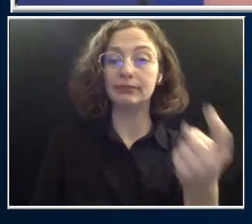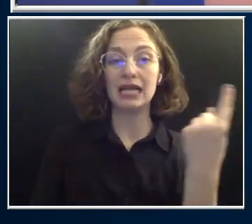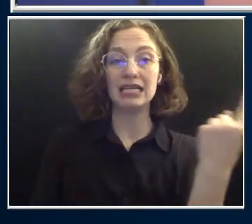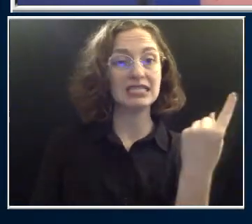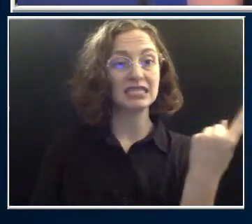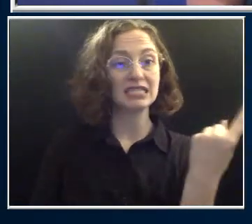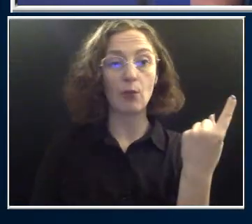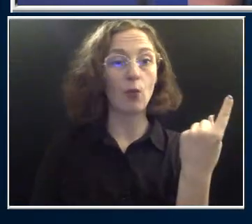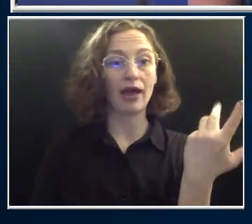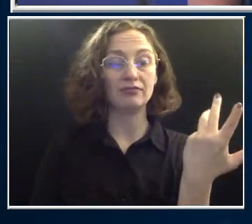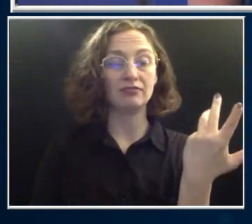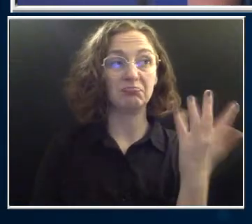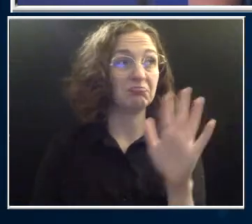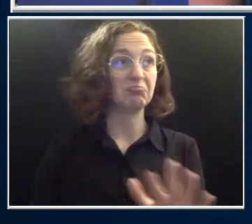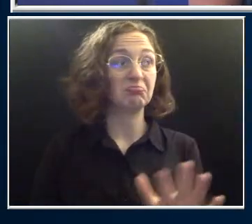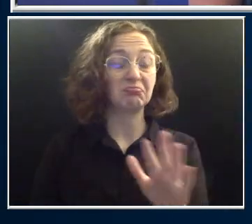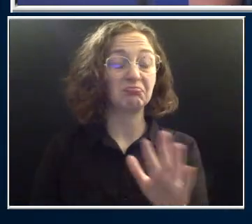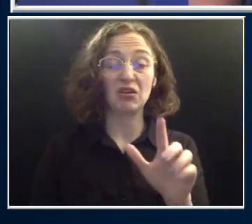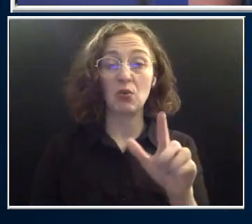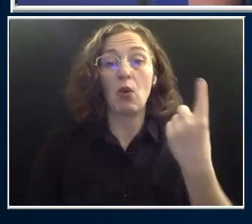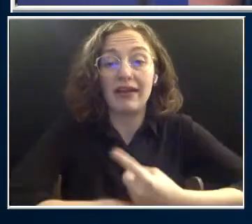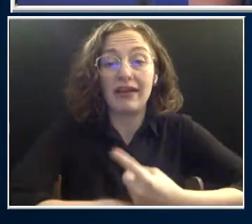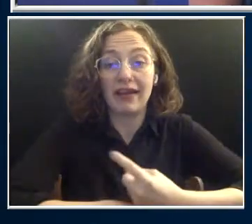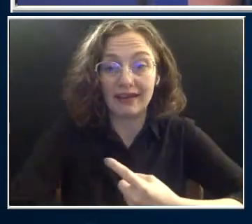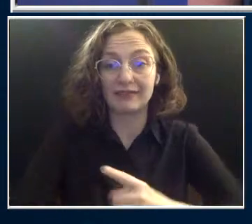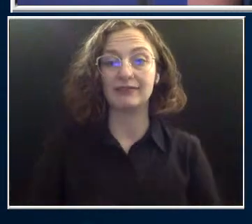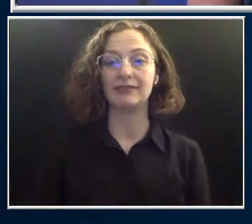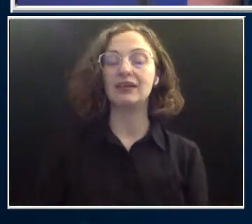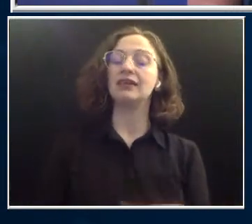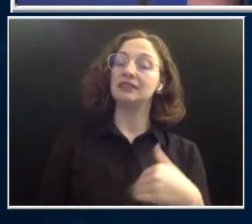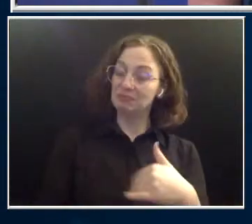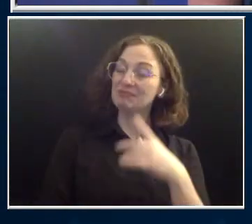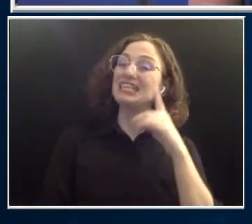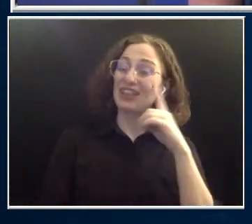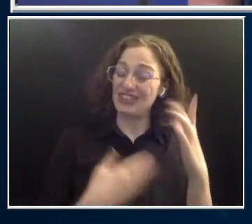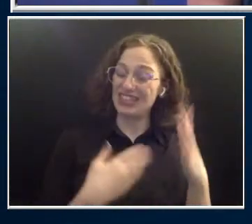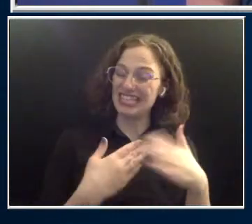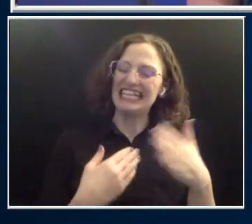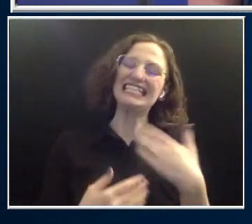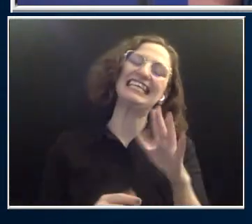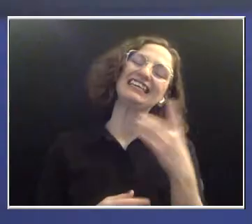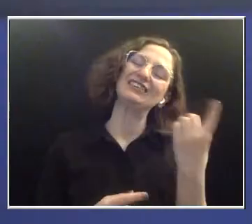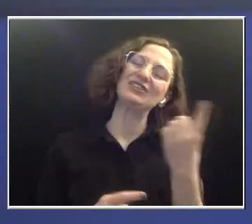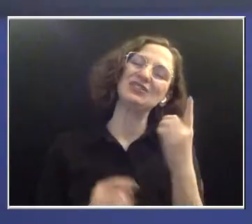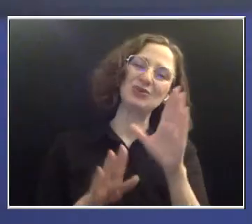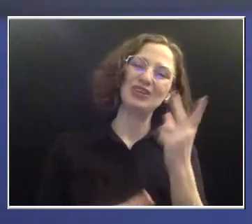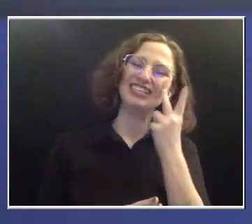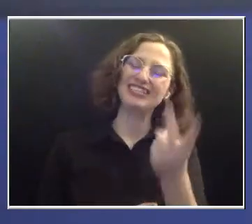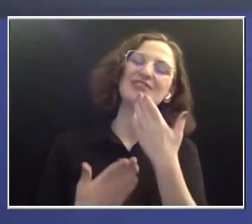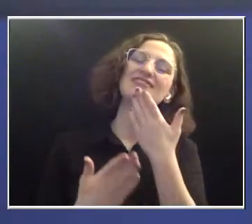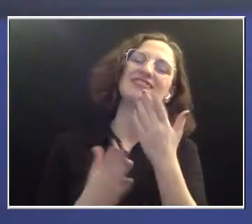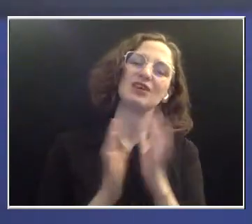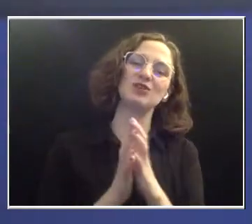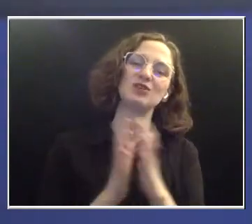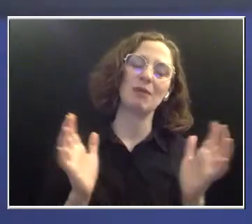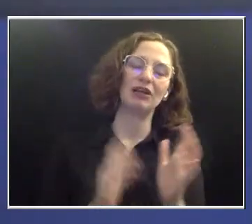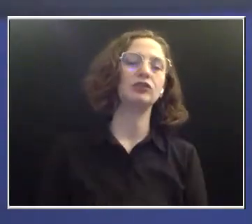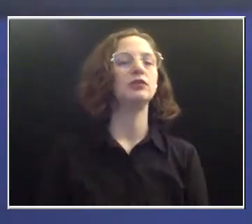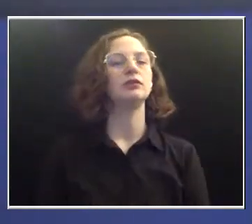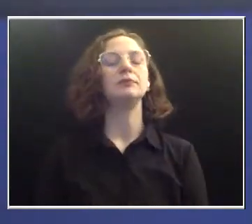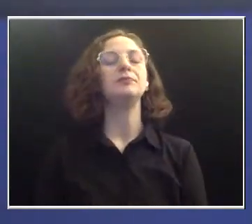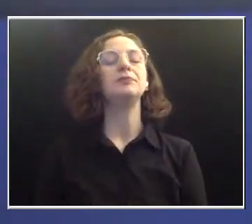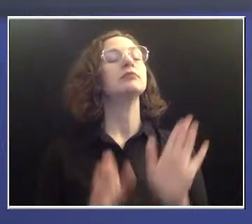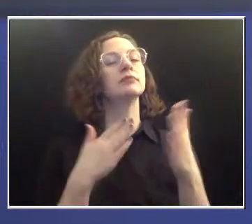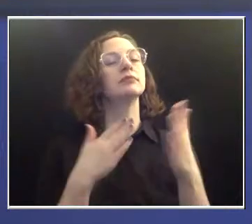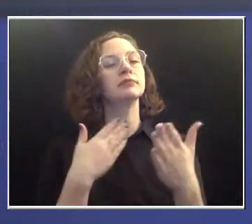easy. Chelsea, always good to see you. Thank you so much. Thanks for having me. Well, almost all cases of cervical cancer are